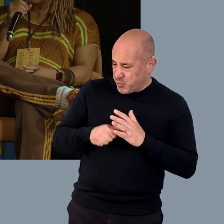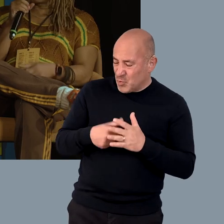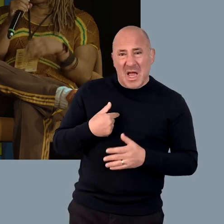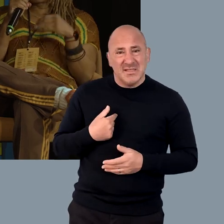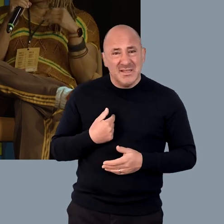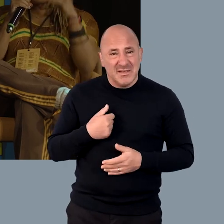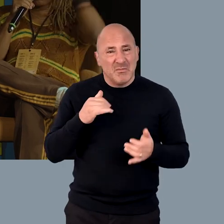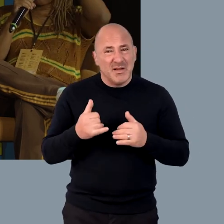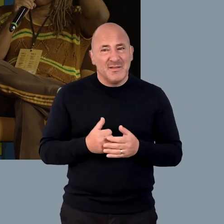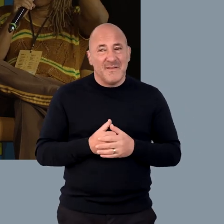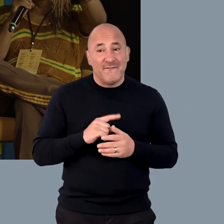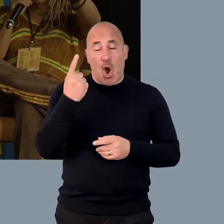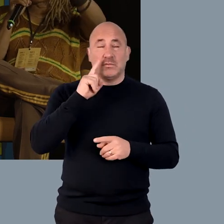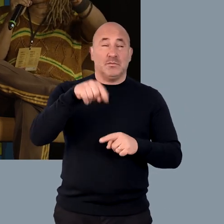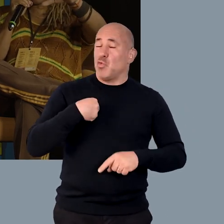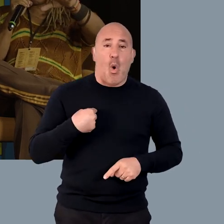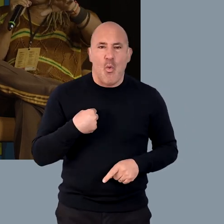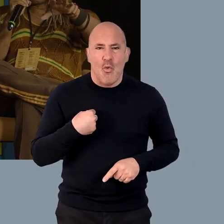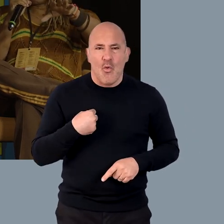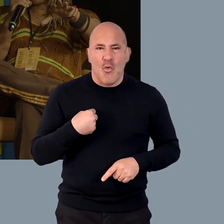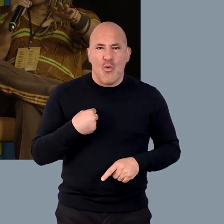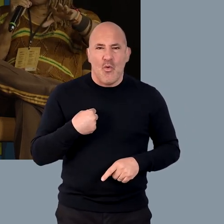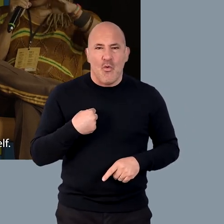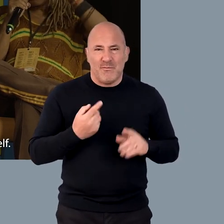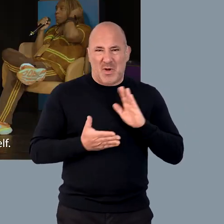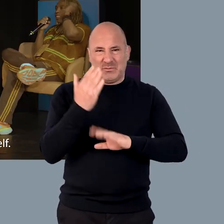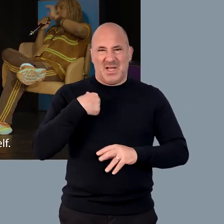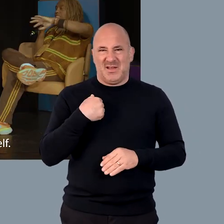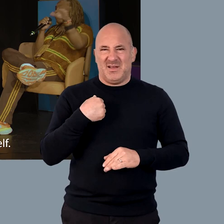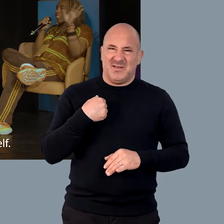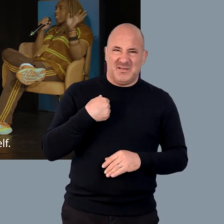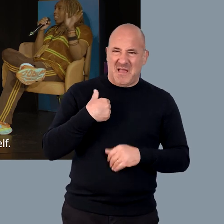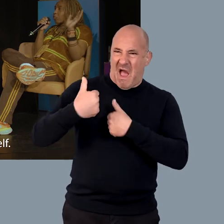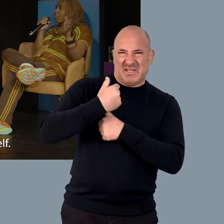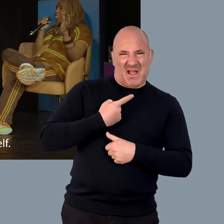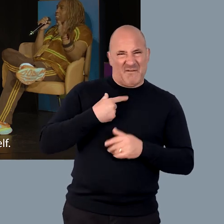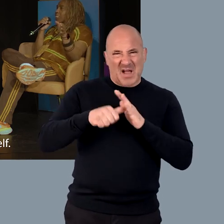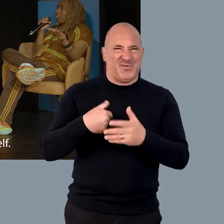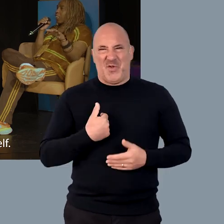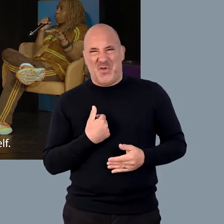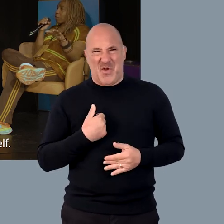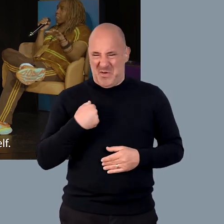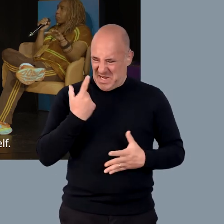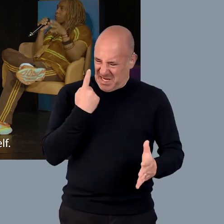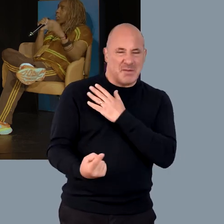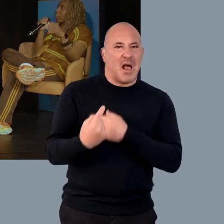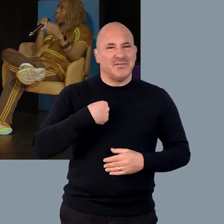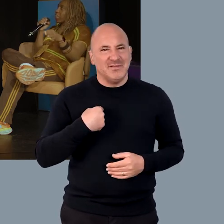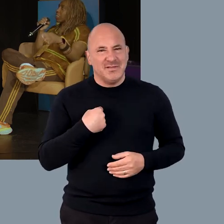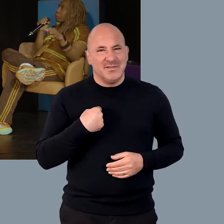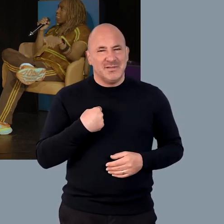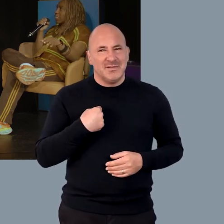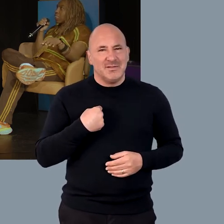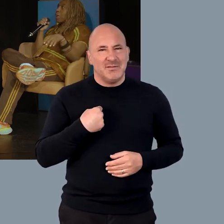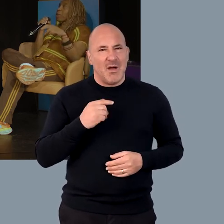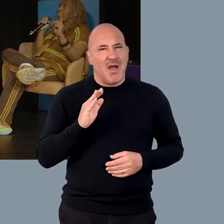Yes, something I the the immediate answer is no Right the media answers. I find it. I do not find it hard to advocate for myself. I'm very